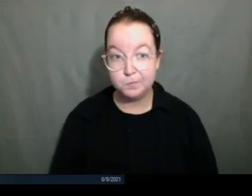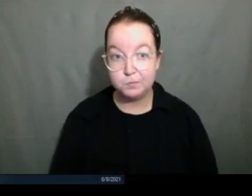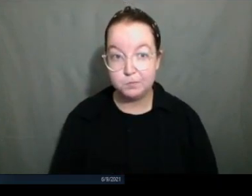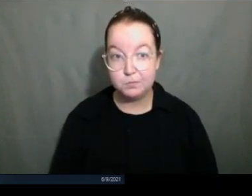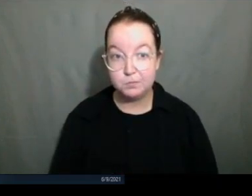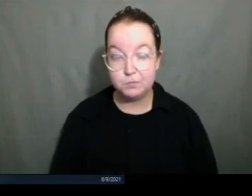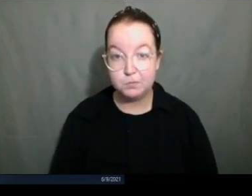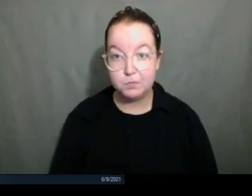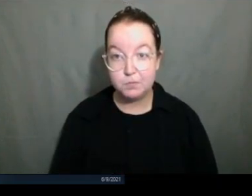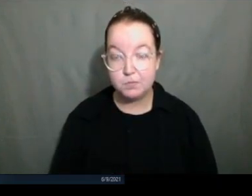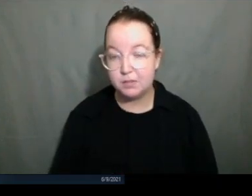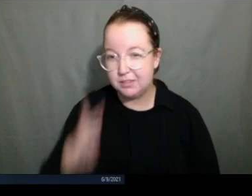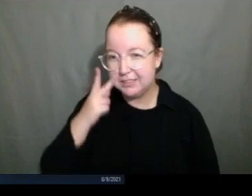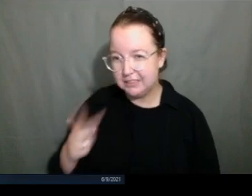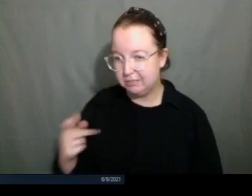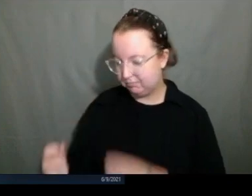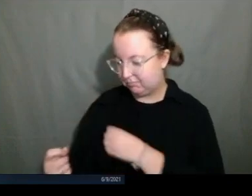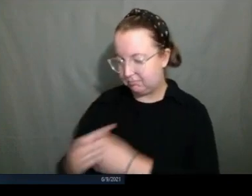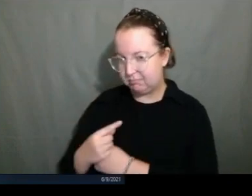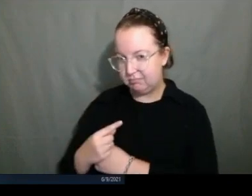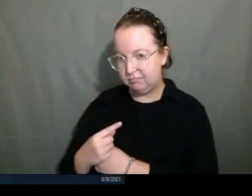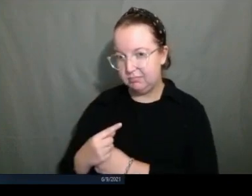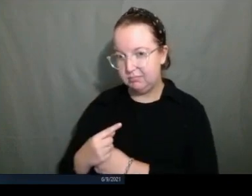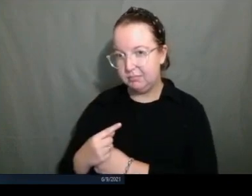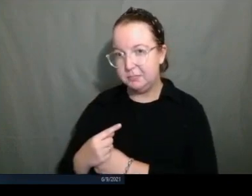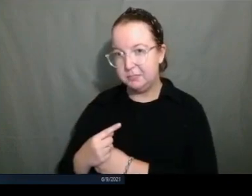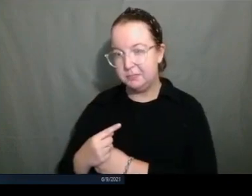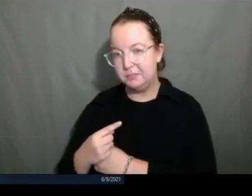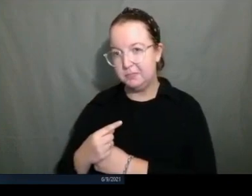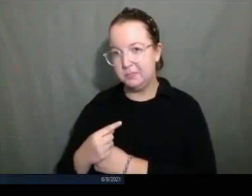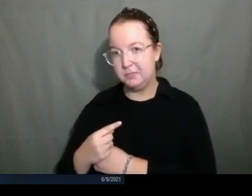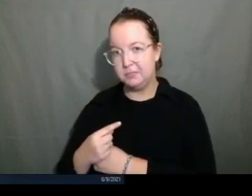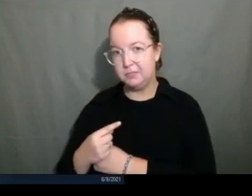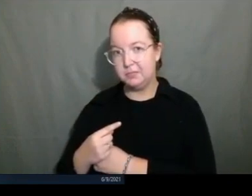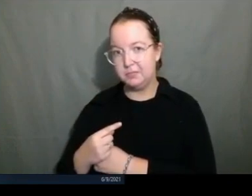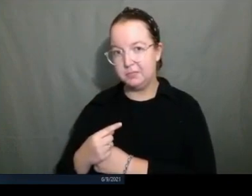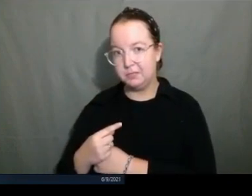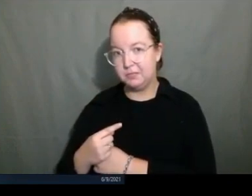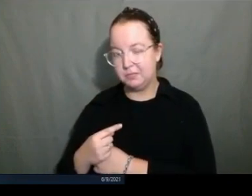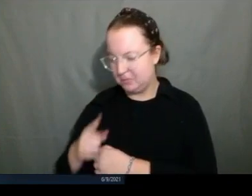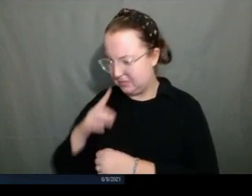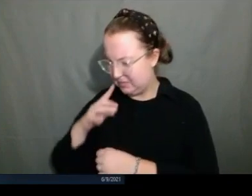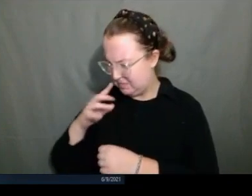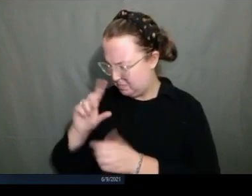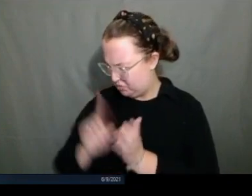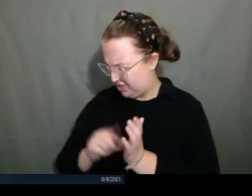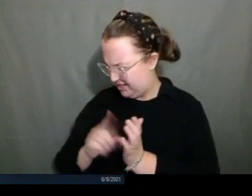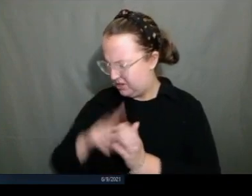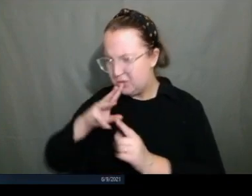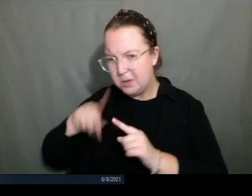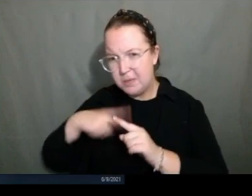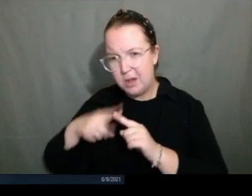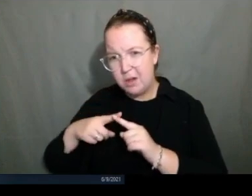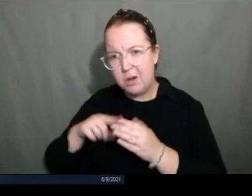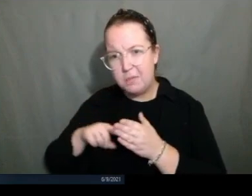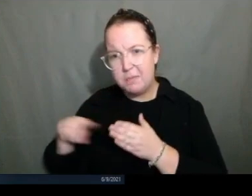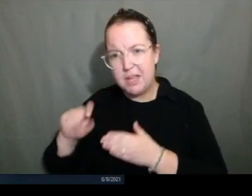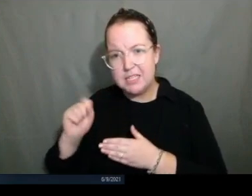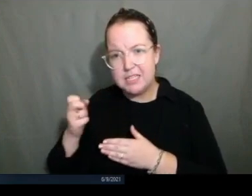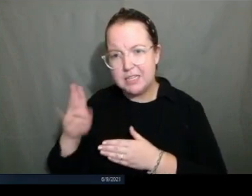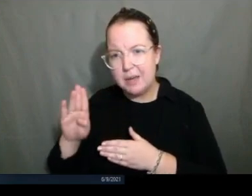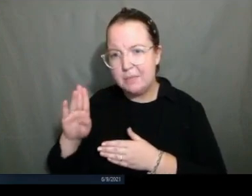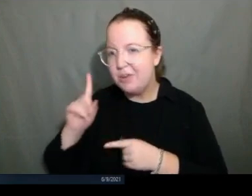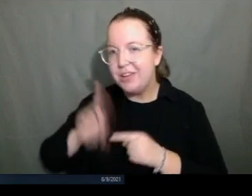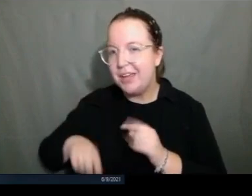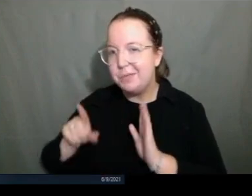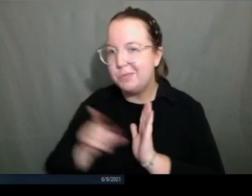So I see the question in the chat about not having a print. I think you're referring to the pay stubs screen. You're not going to see the print yet